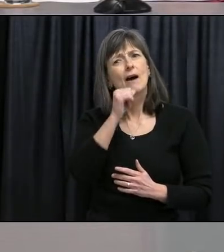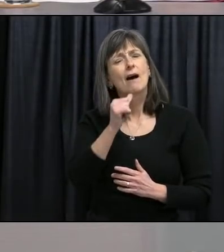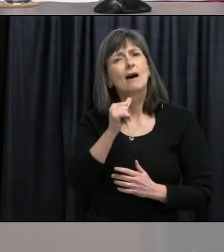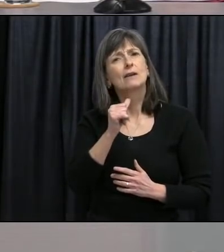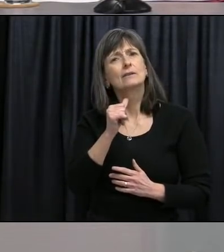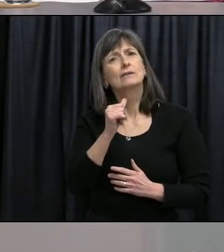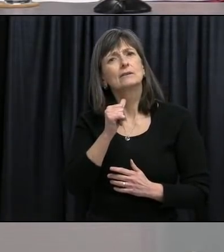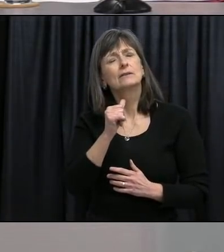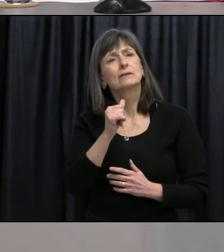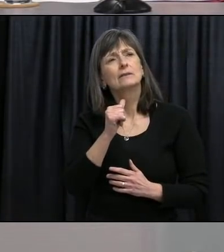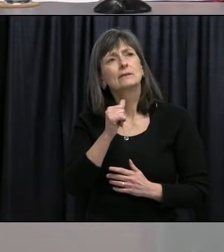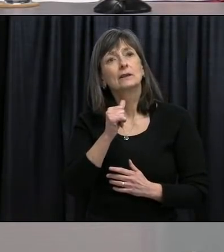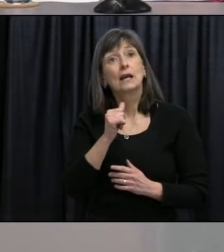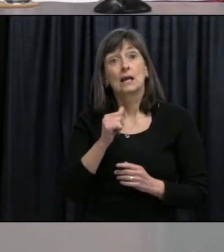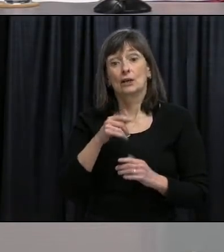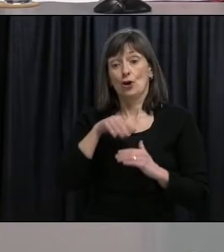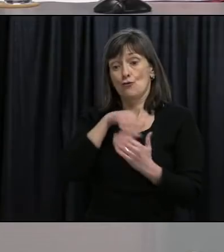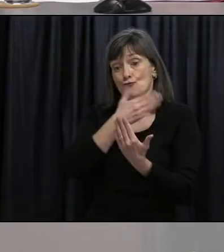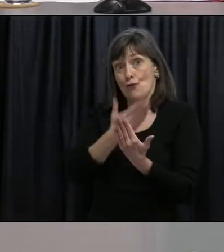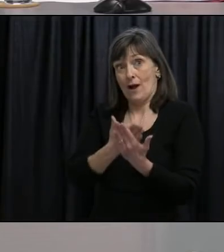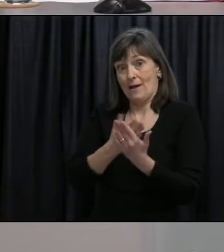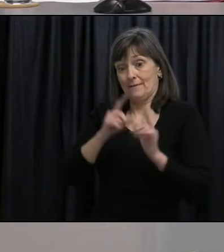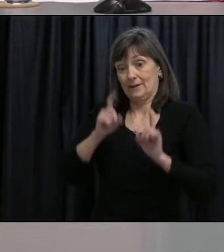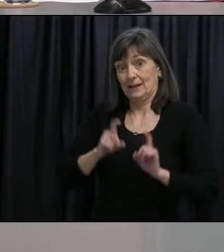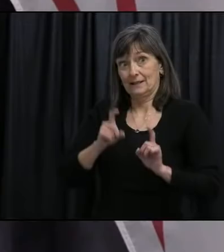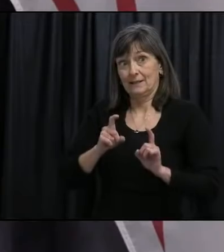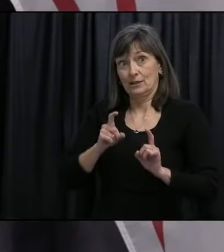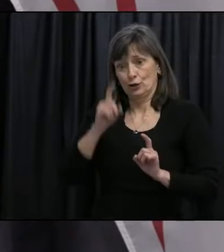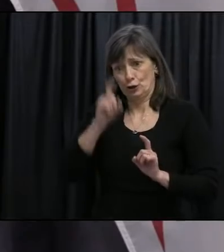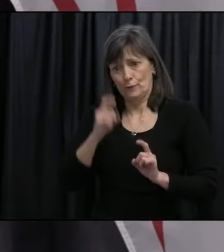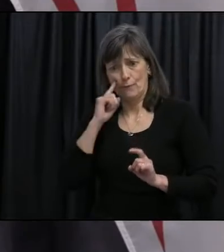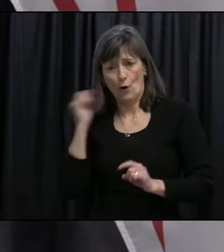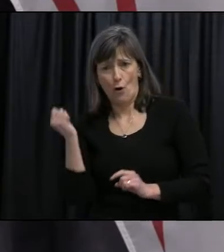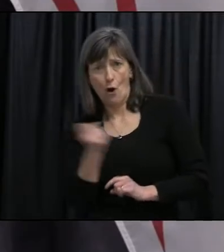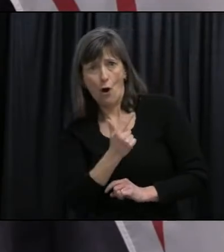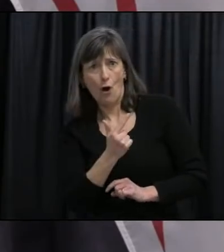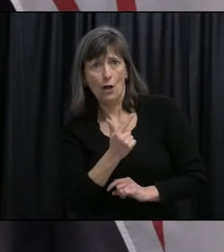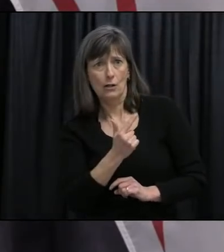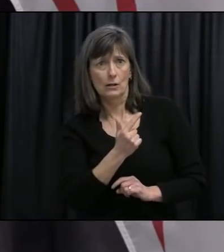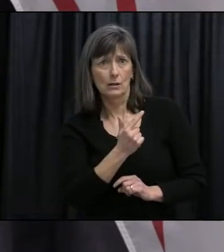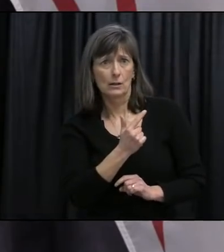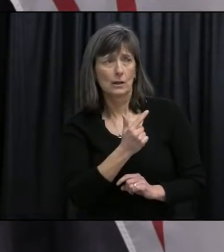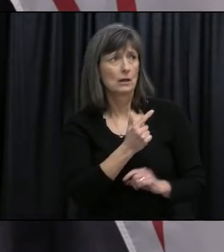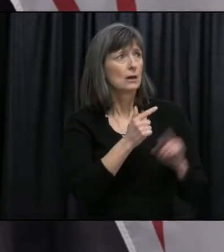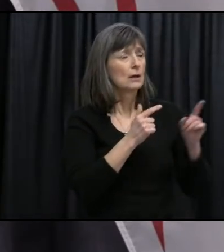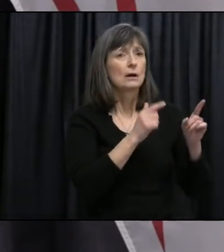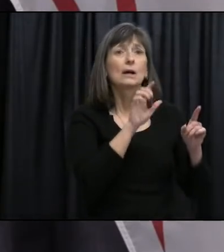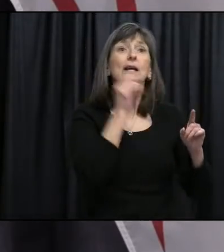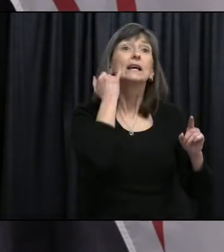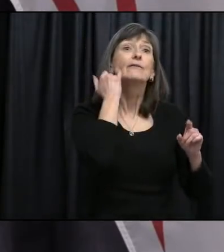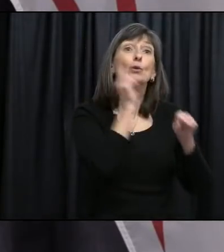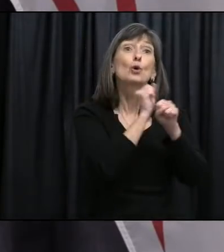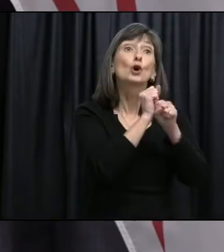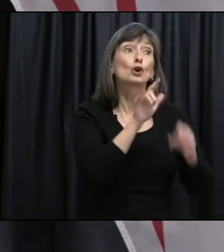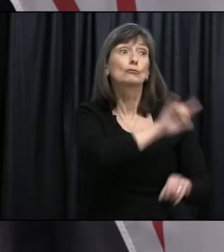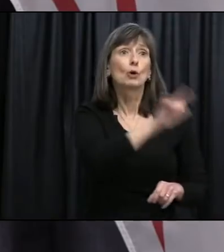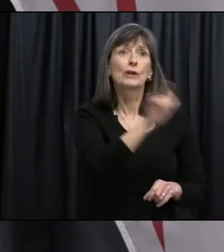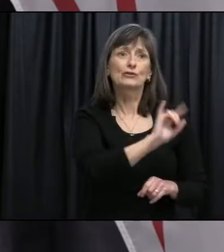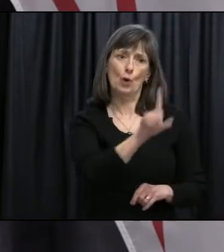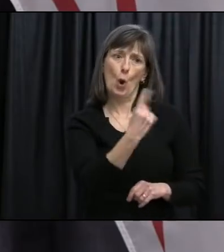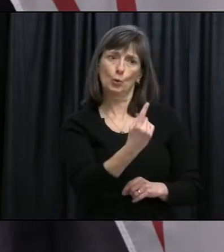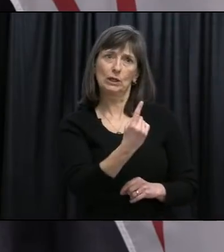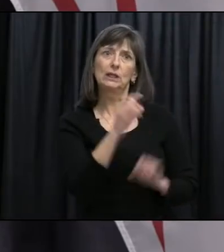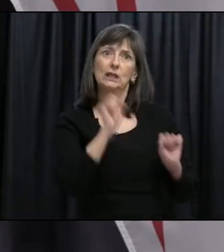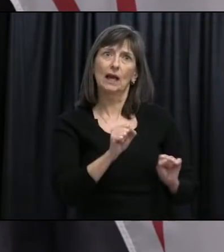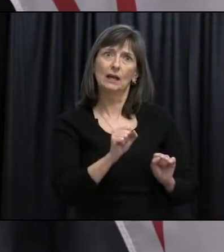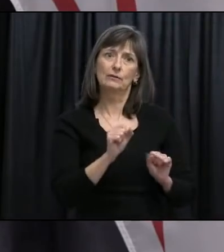than only for rotational workers? Because everyone else who's coming in has to quarantine for 14 days. So it's not the